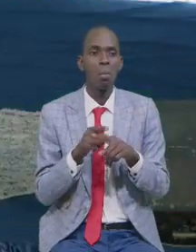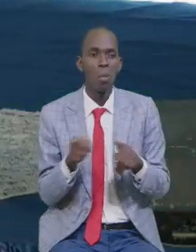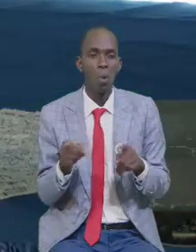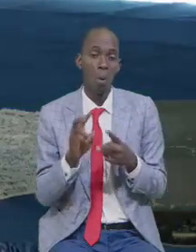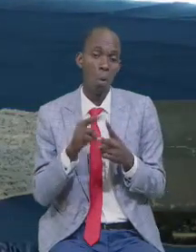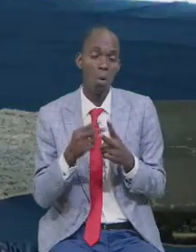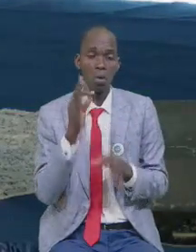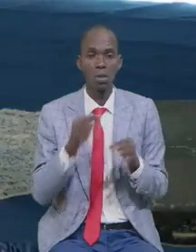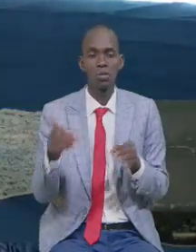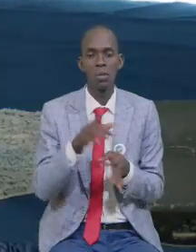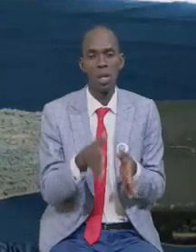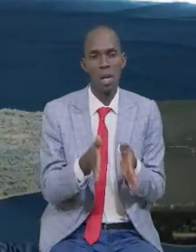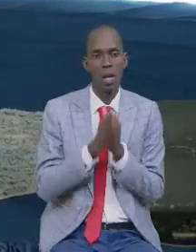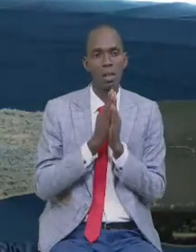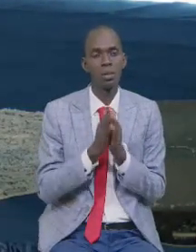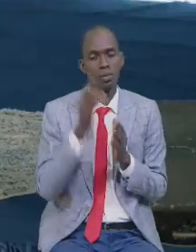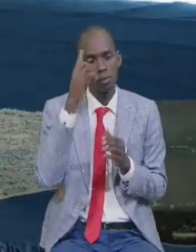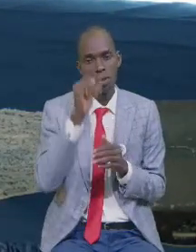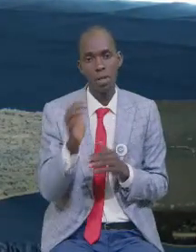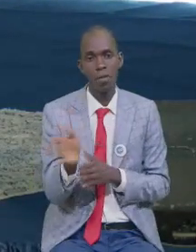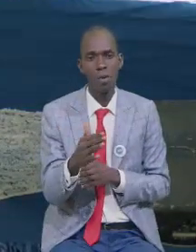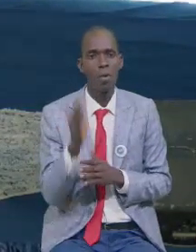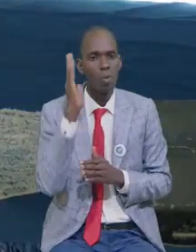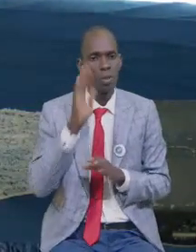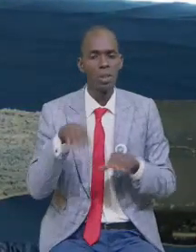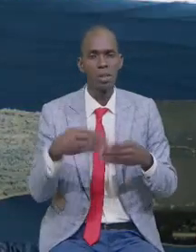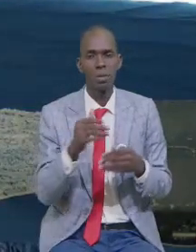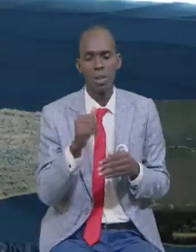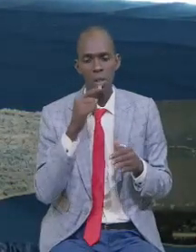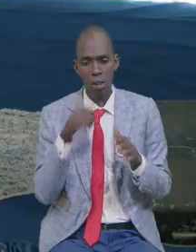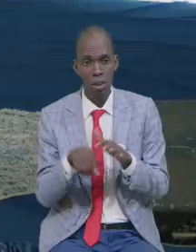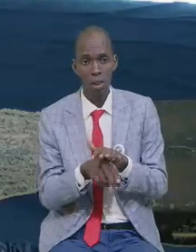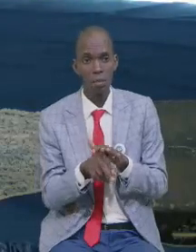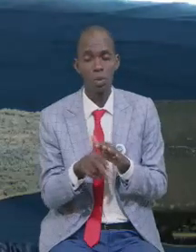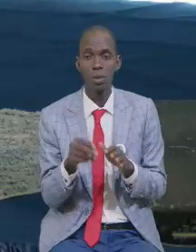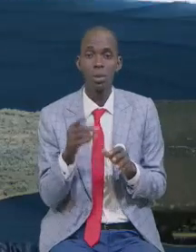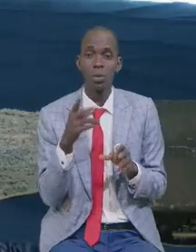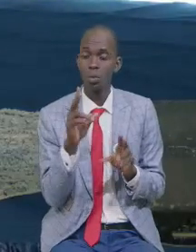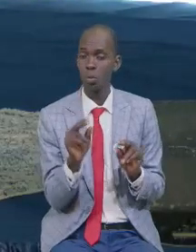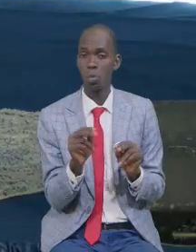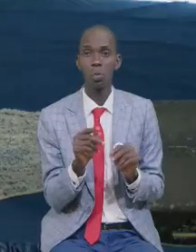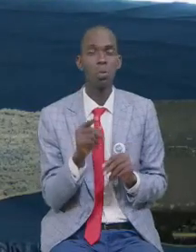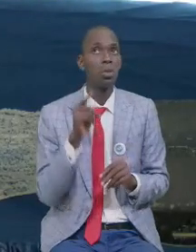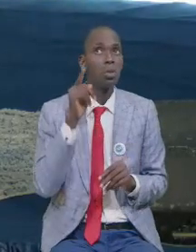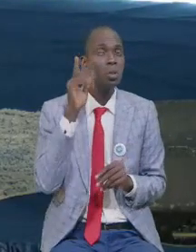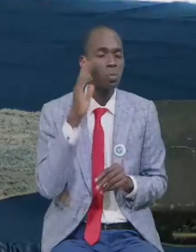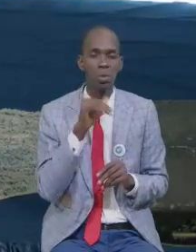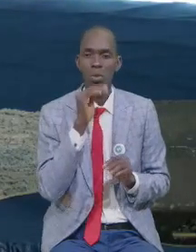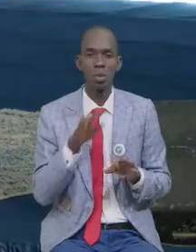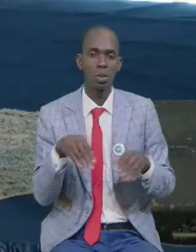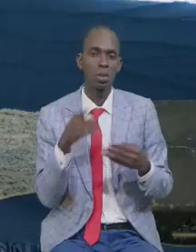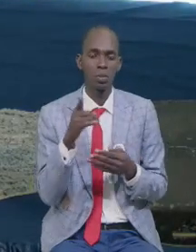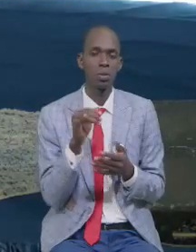a fish, will he give him a scorpion? The answer is obvious. No, he will not. He'll give